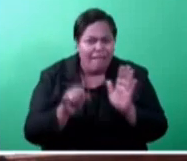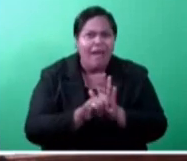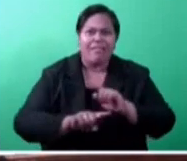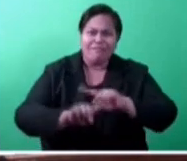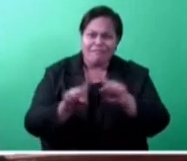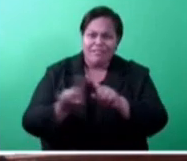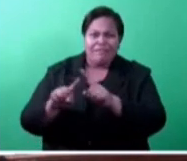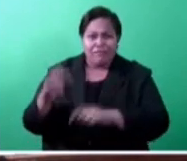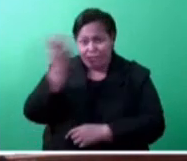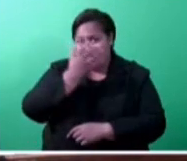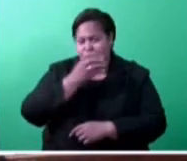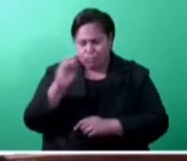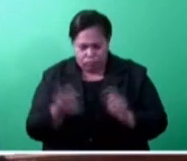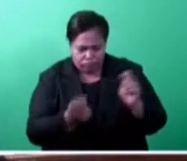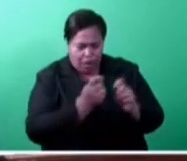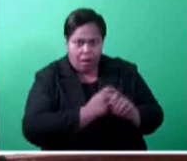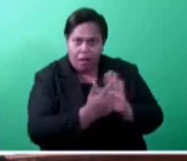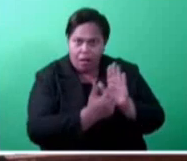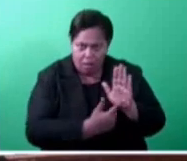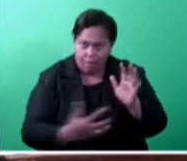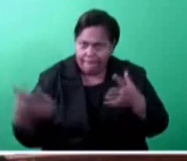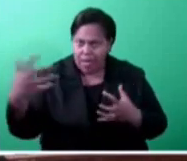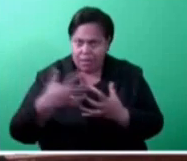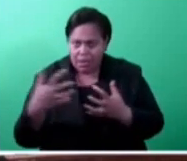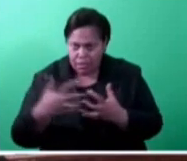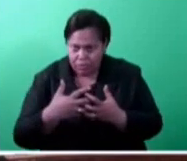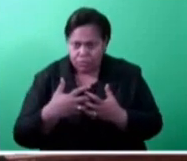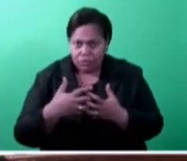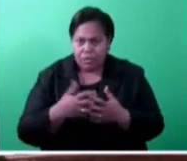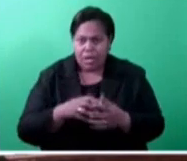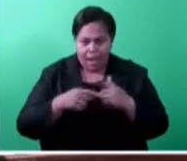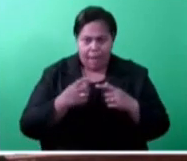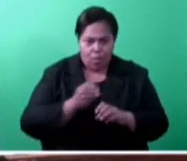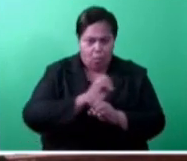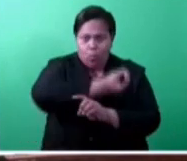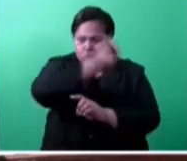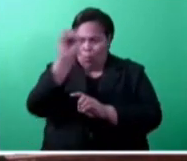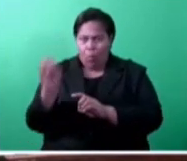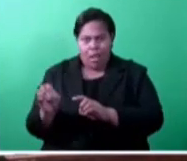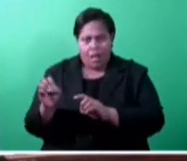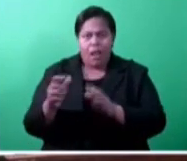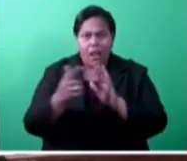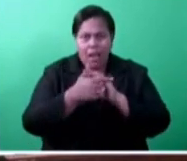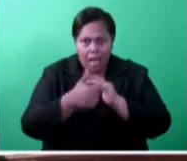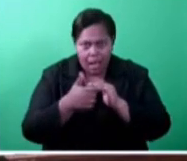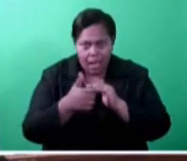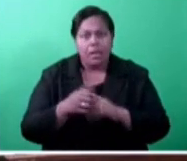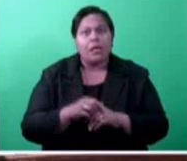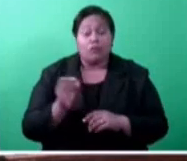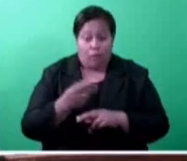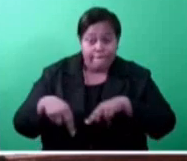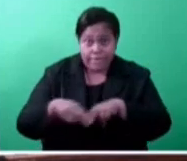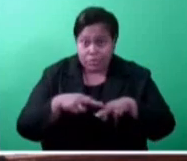in consideration of the development and progress of ozone-depleting substances, alternative technologies.